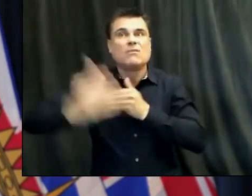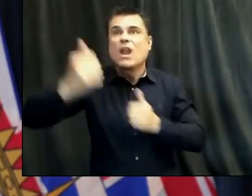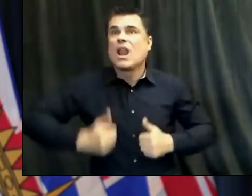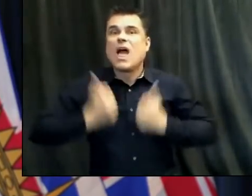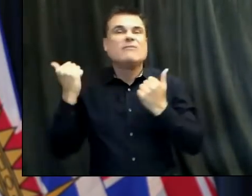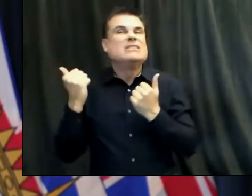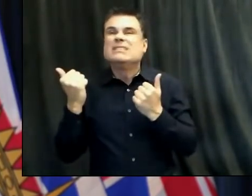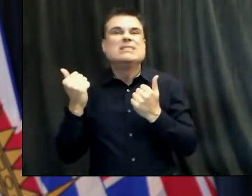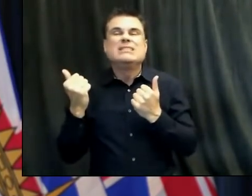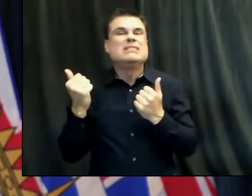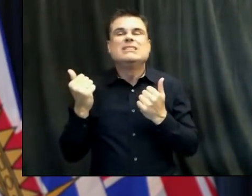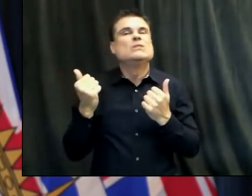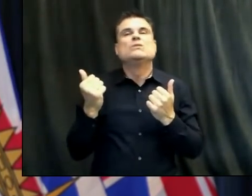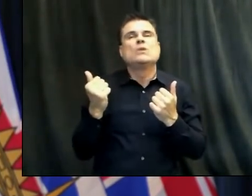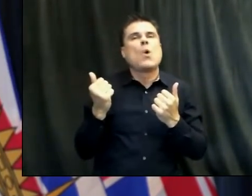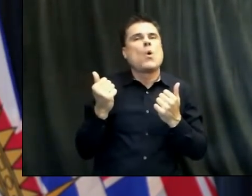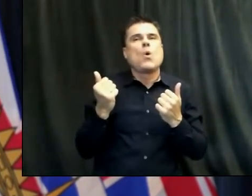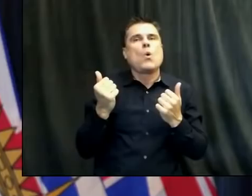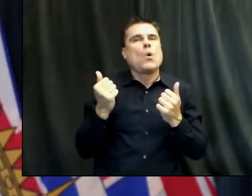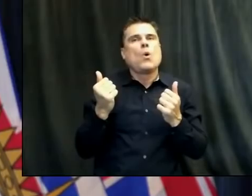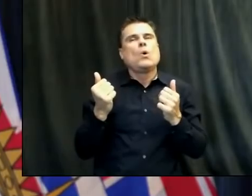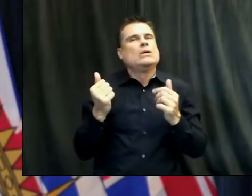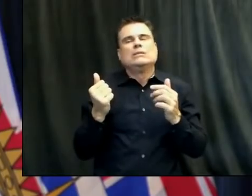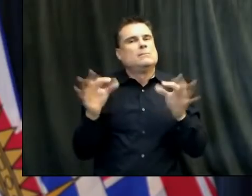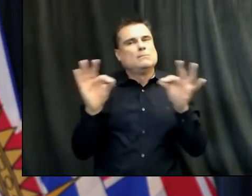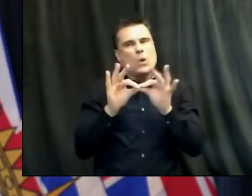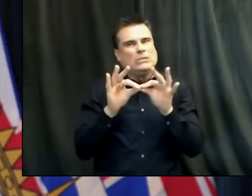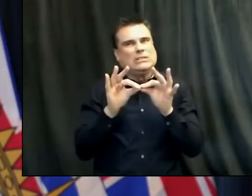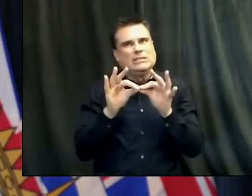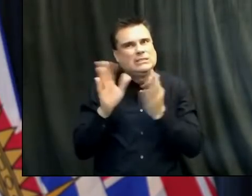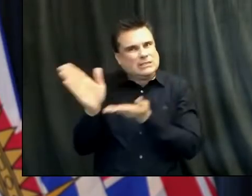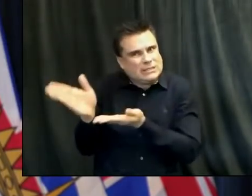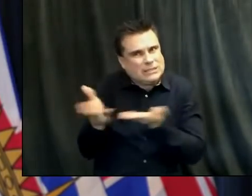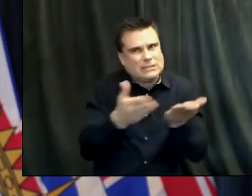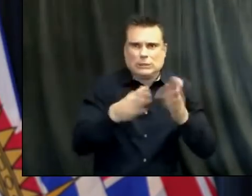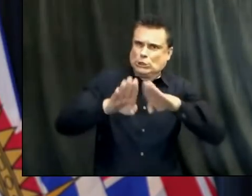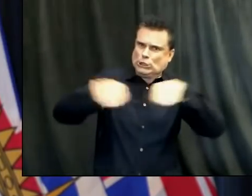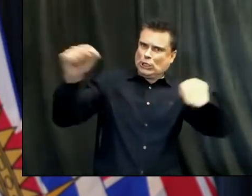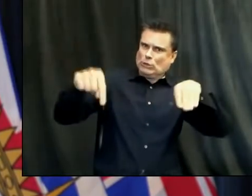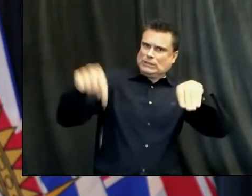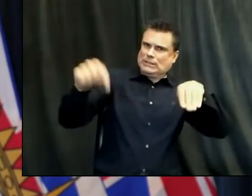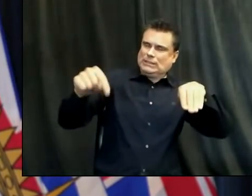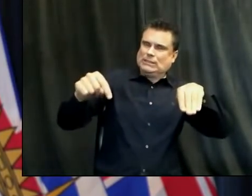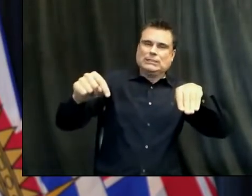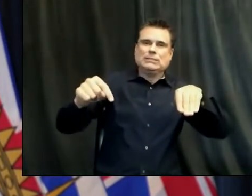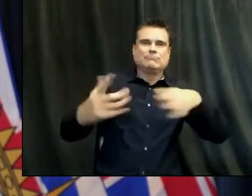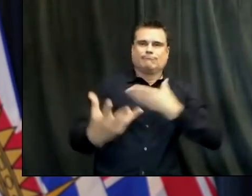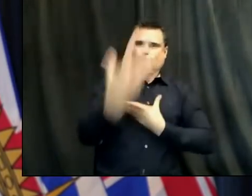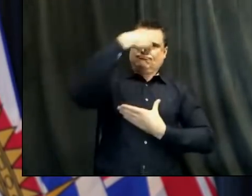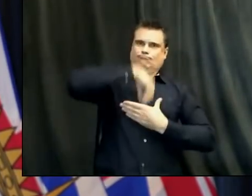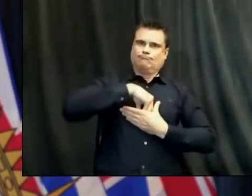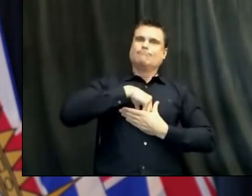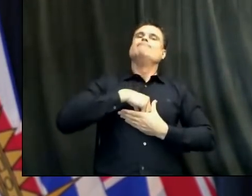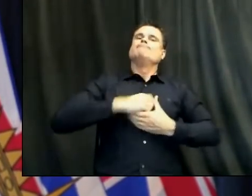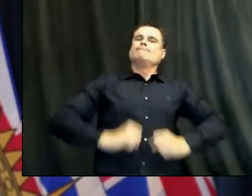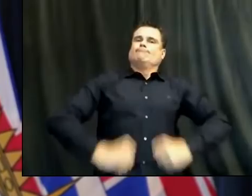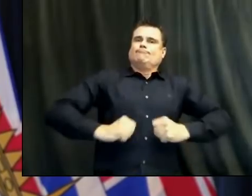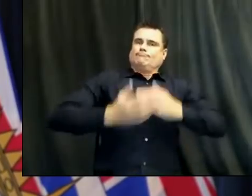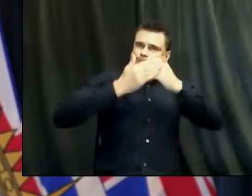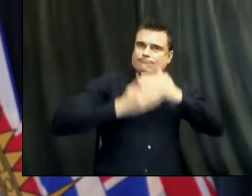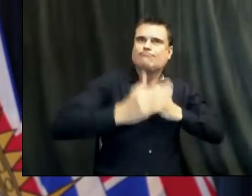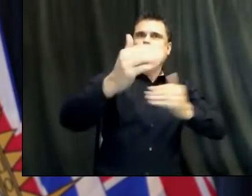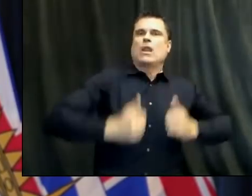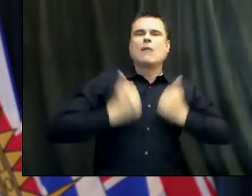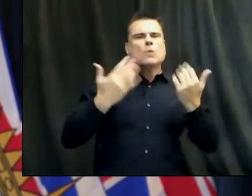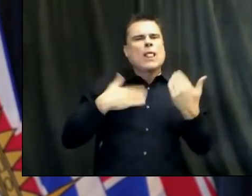are all things that I have been working on with our team here in BC, and we have a number of different areas that we've been looking at. So we